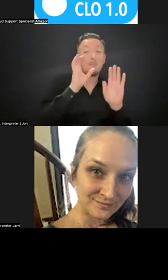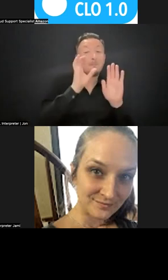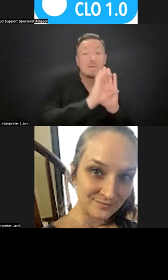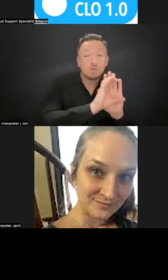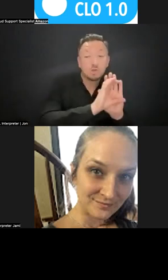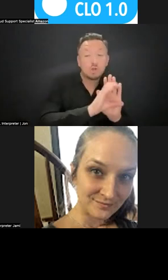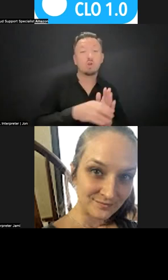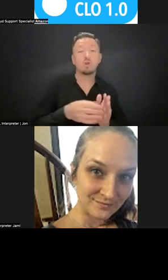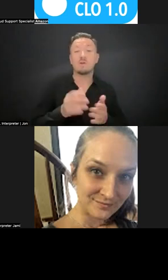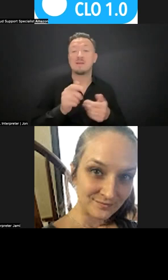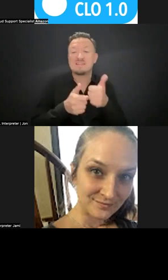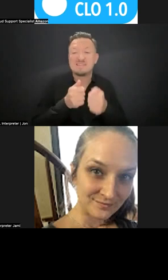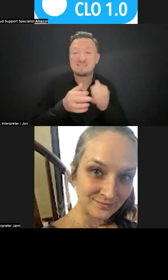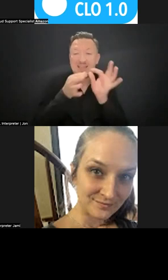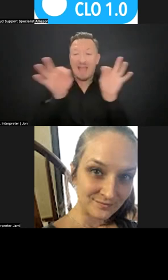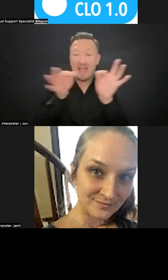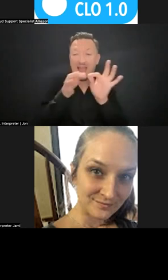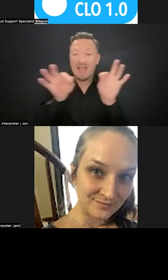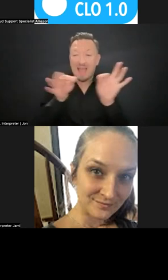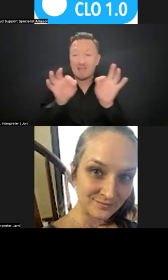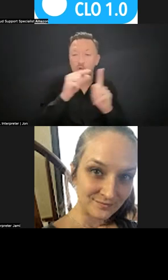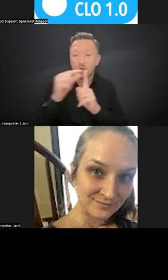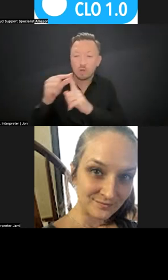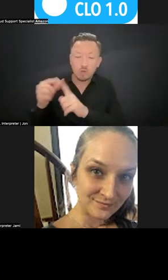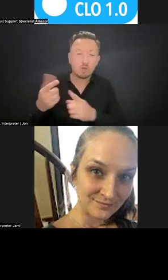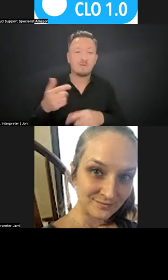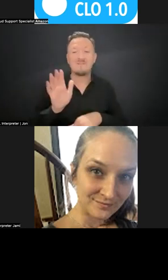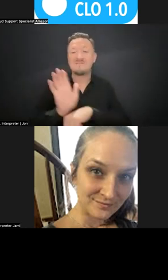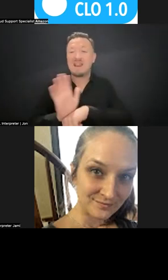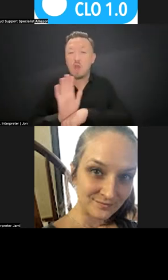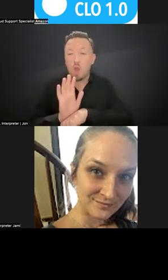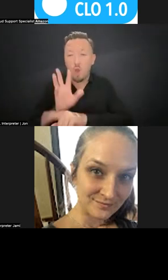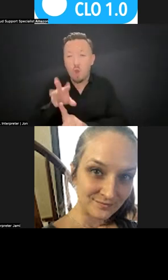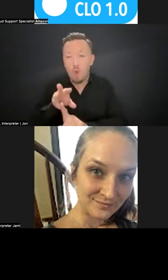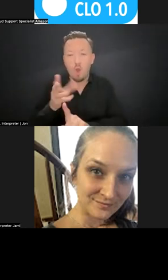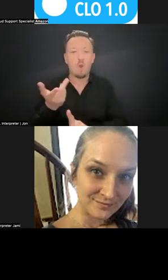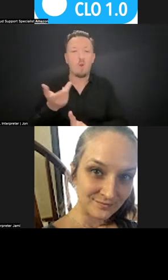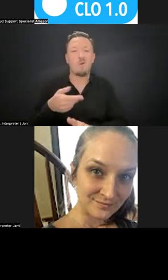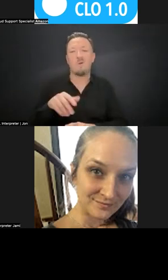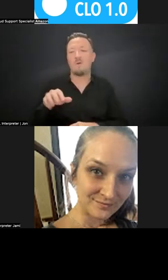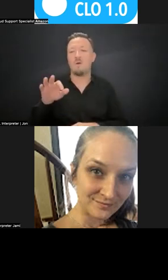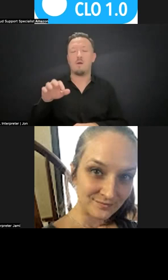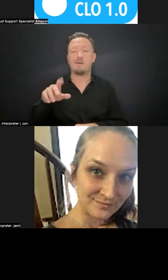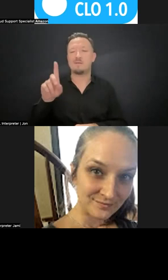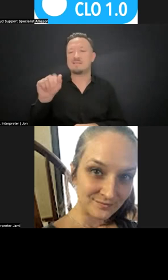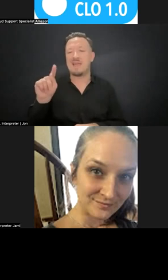video, it could be in a database format, and many others. So those are some of the